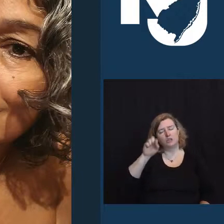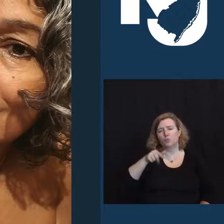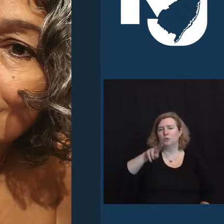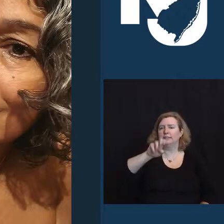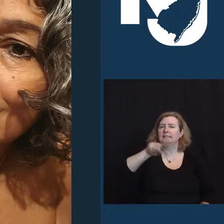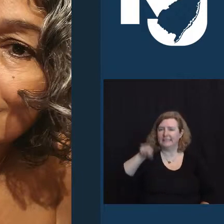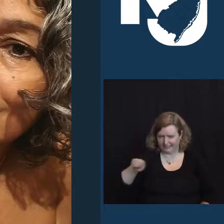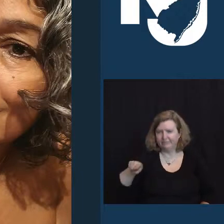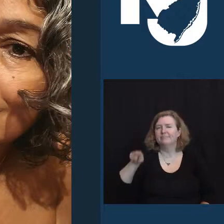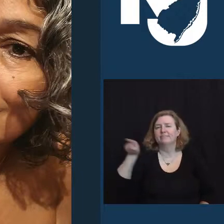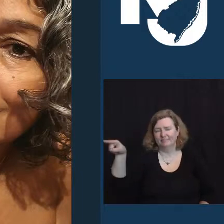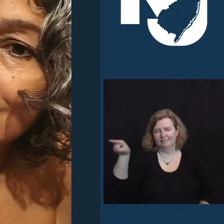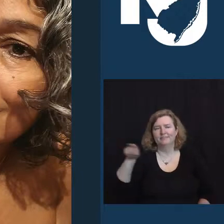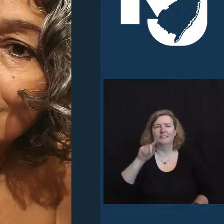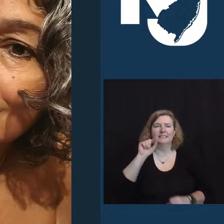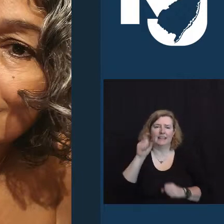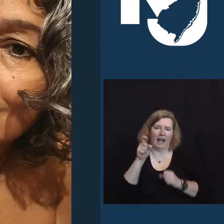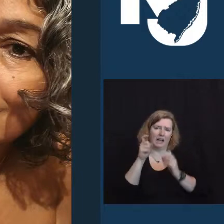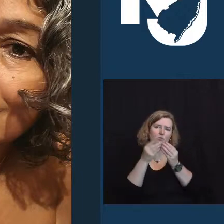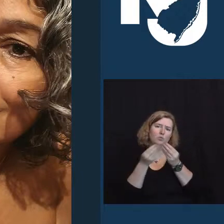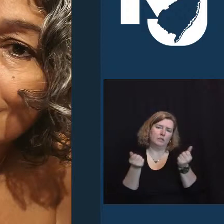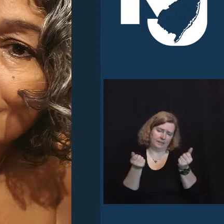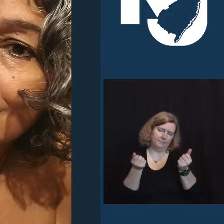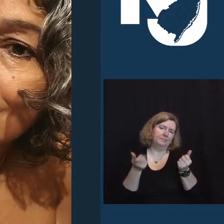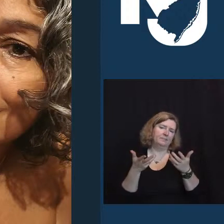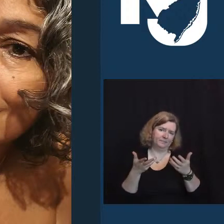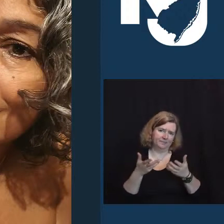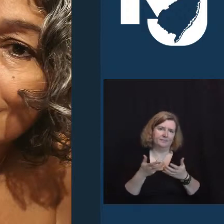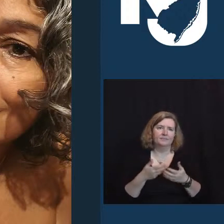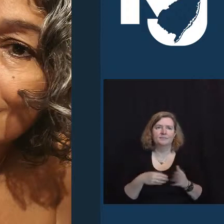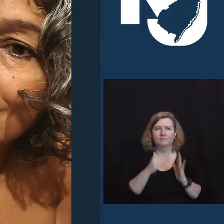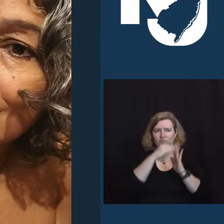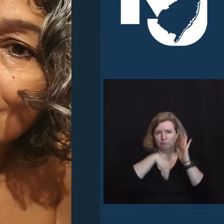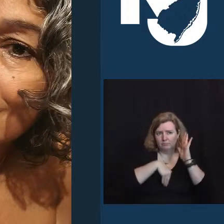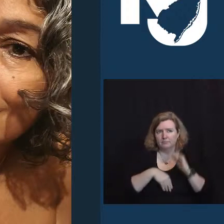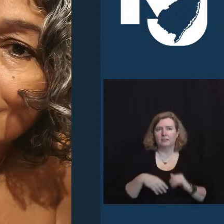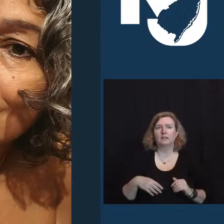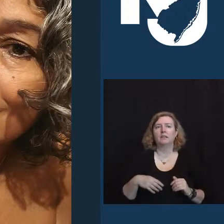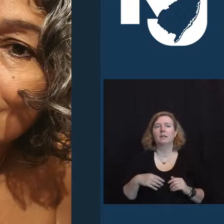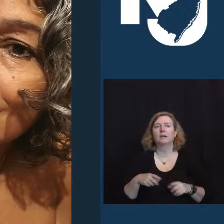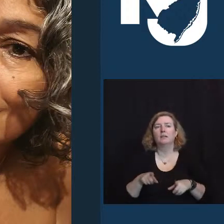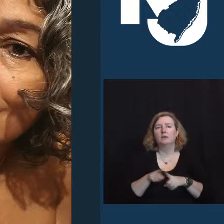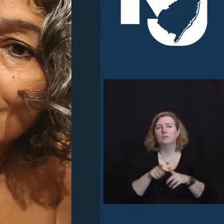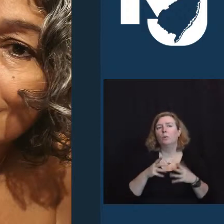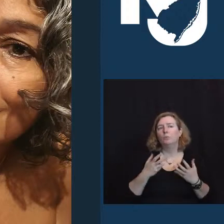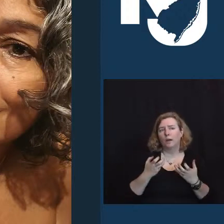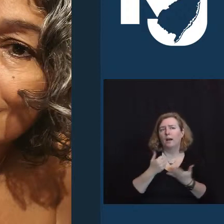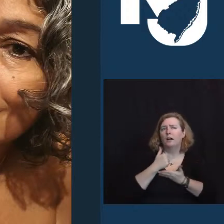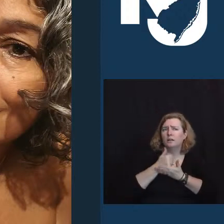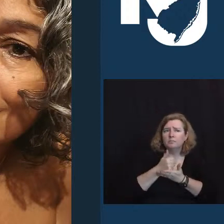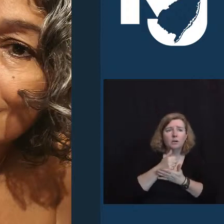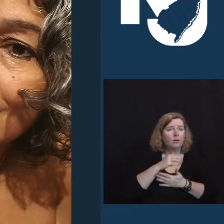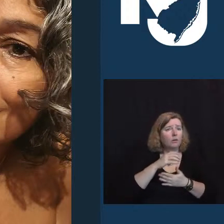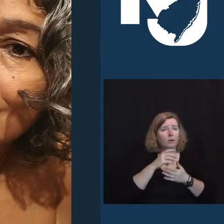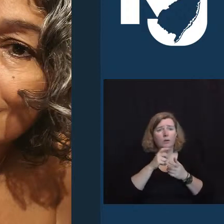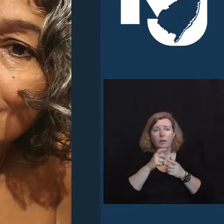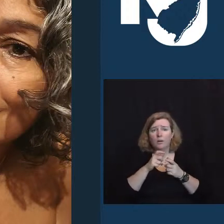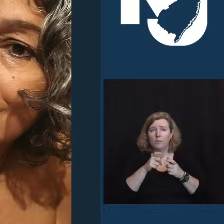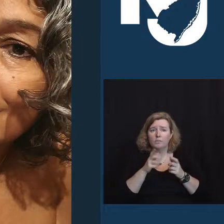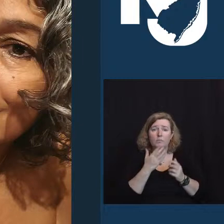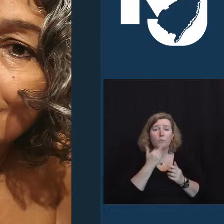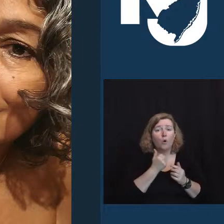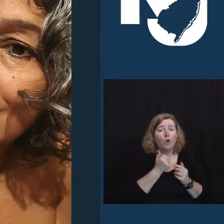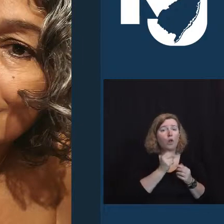County file their taxes. Doris's mission is to help the entire small business community grow and prosper. With